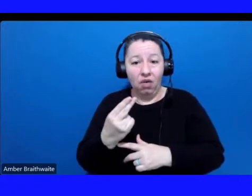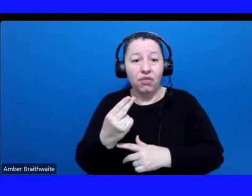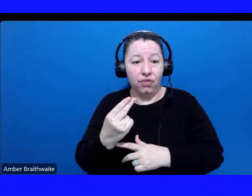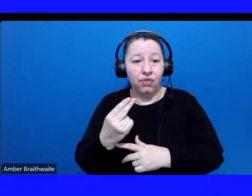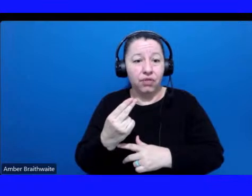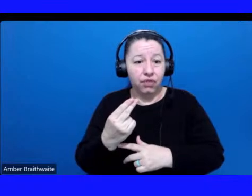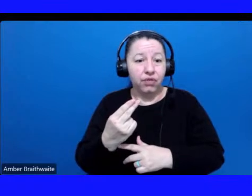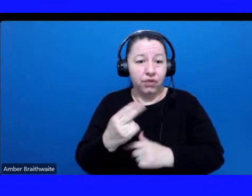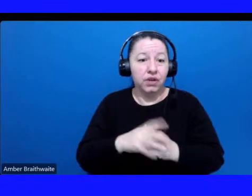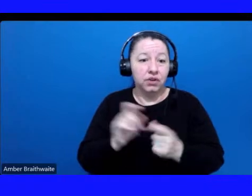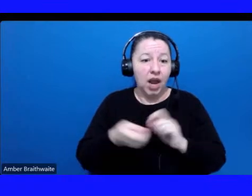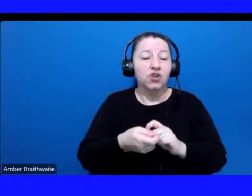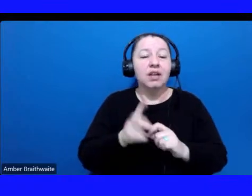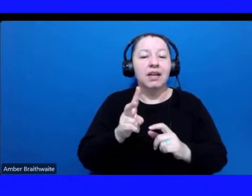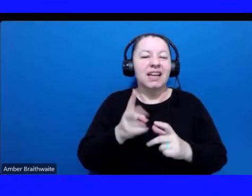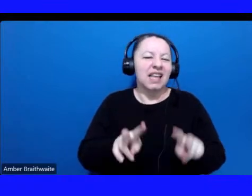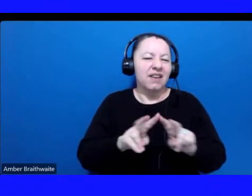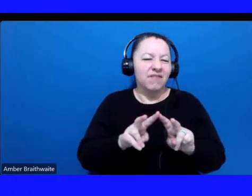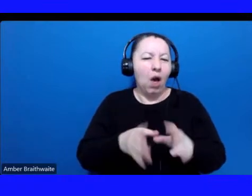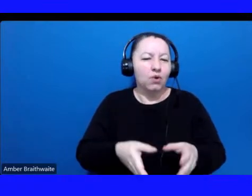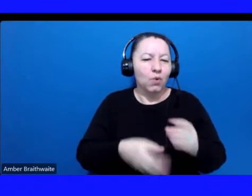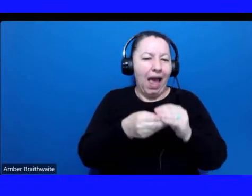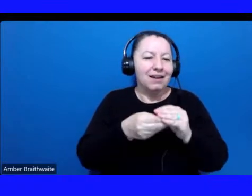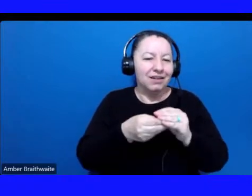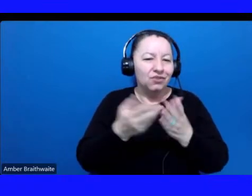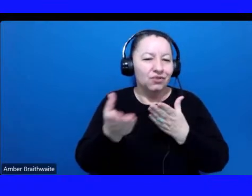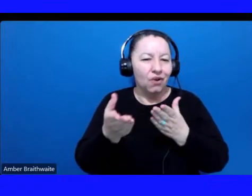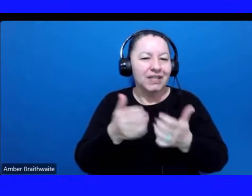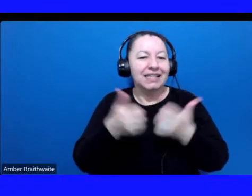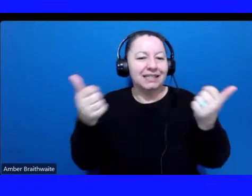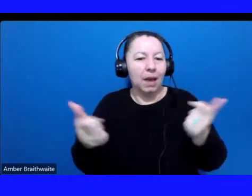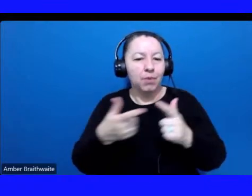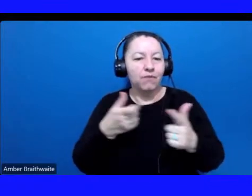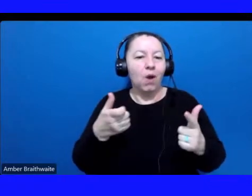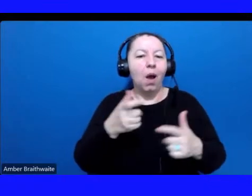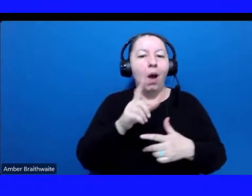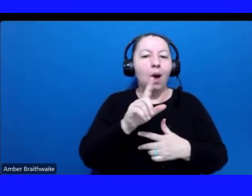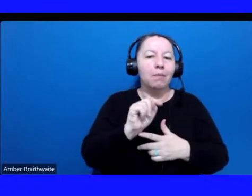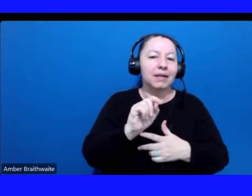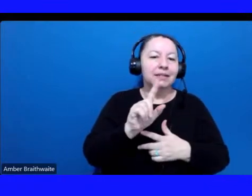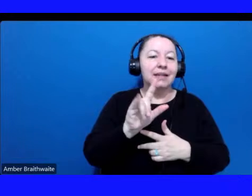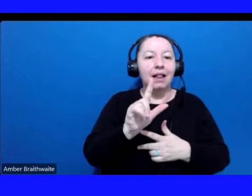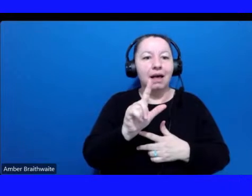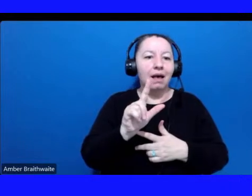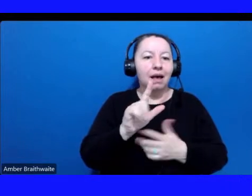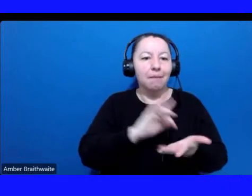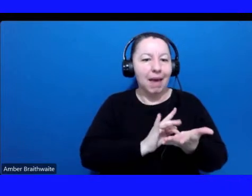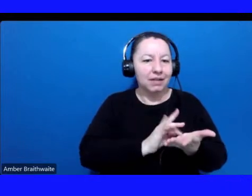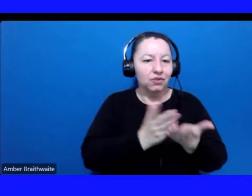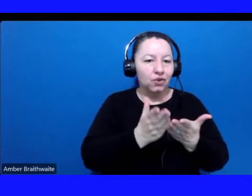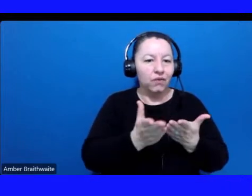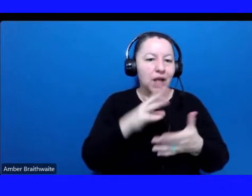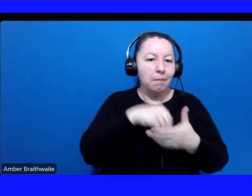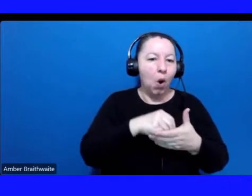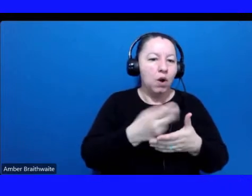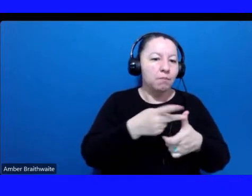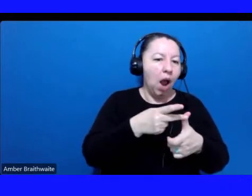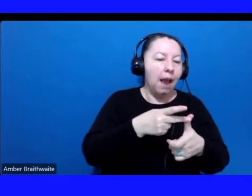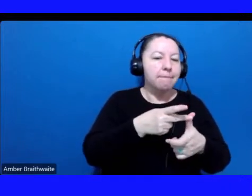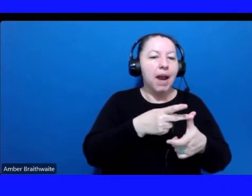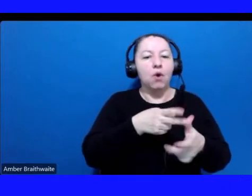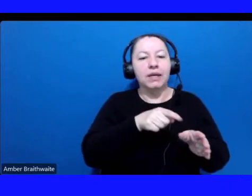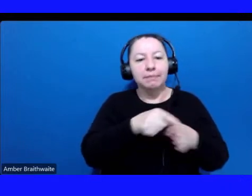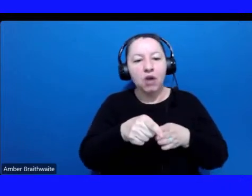urgent need can contact a provider out of hours and then be